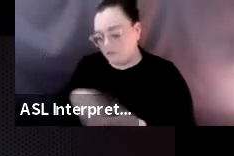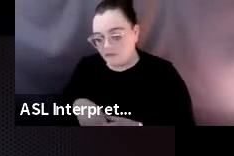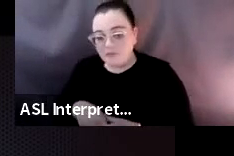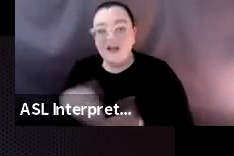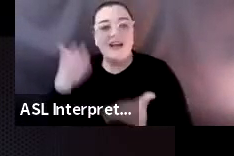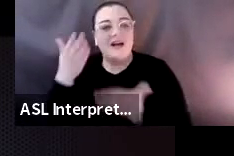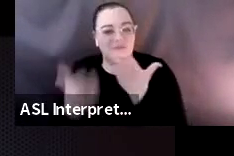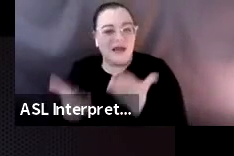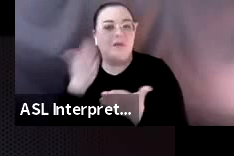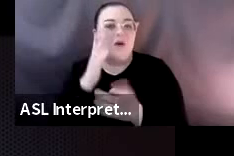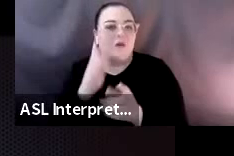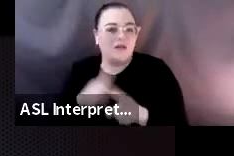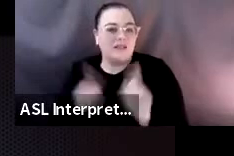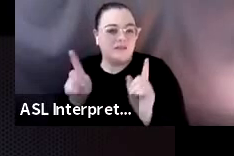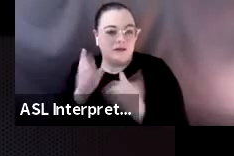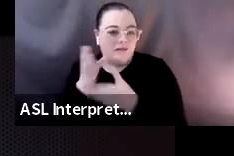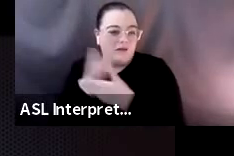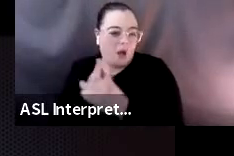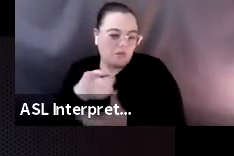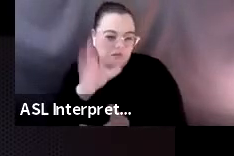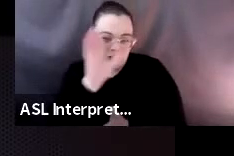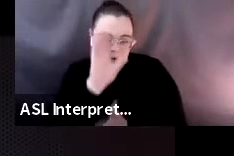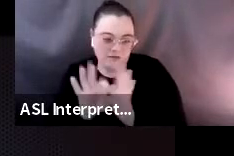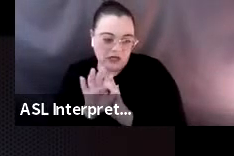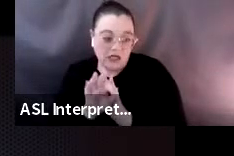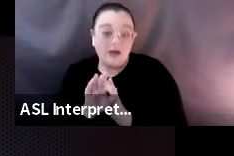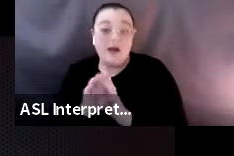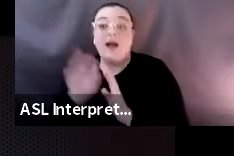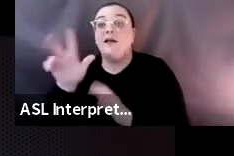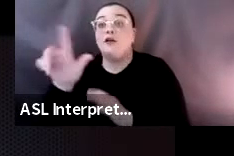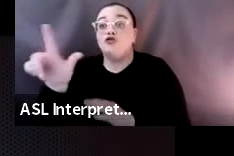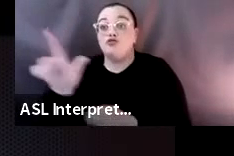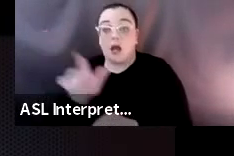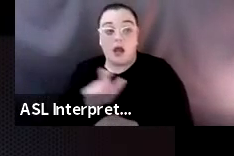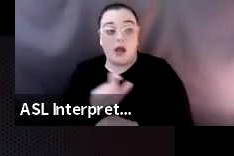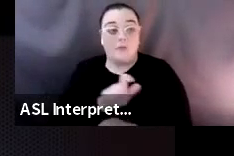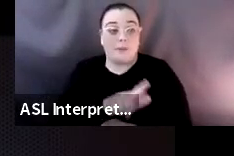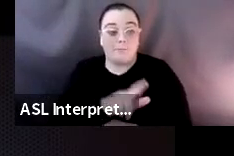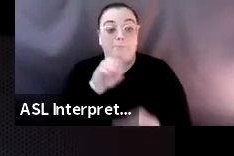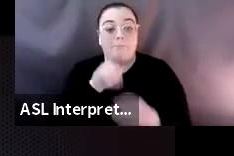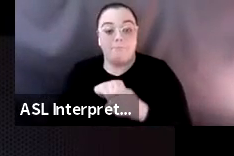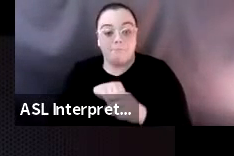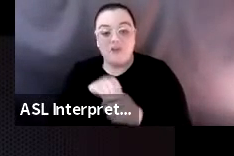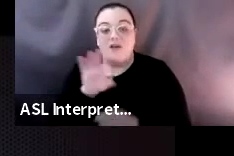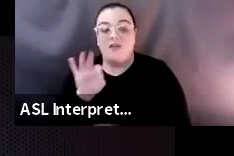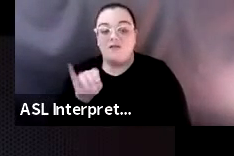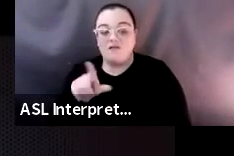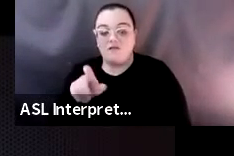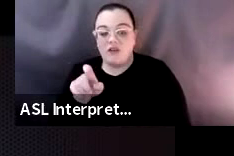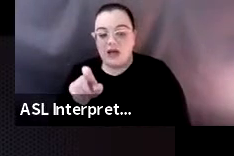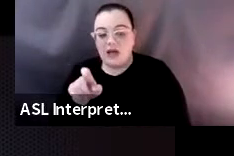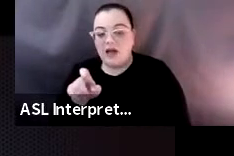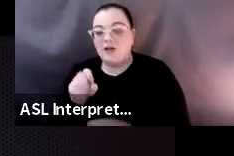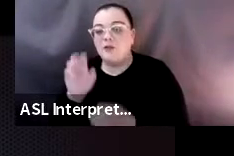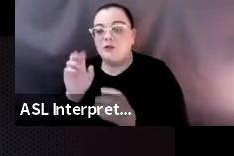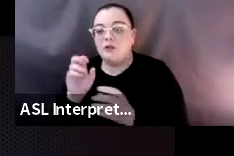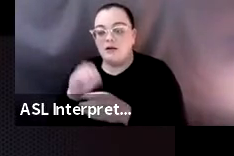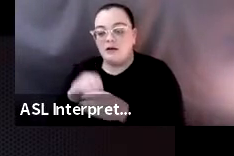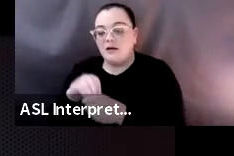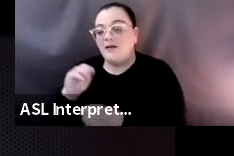AirDrop, it'll be in the downloads folder. Then you just drag those clips from the Finder into the file import media sort of